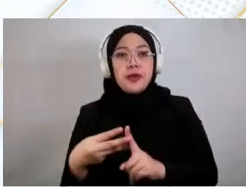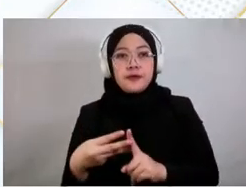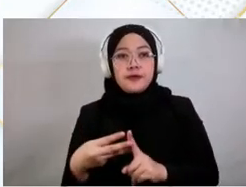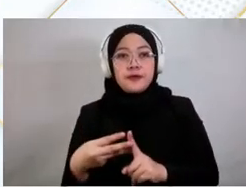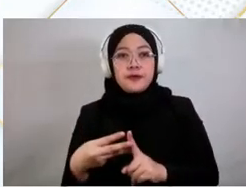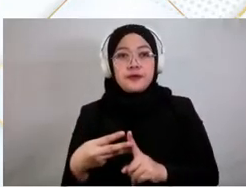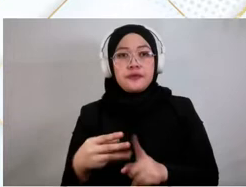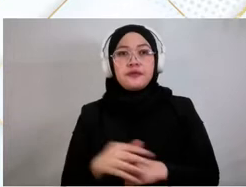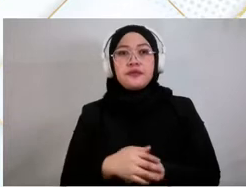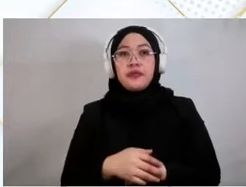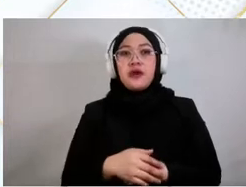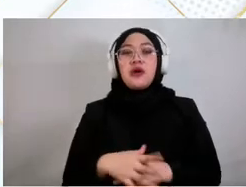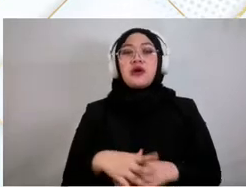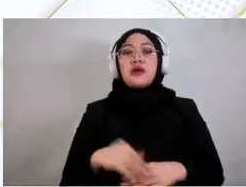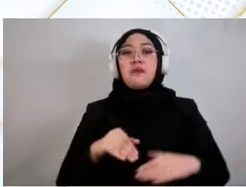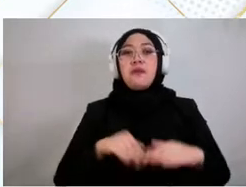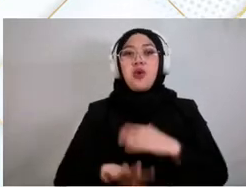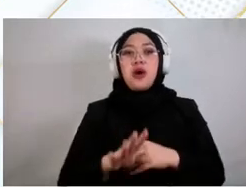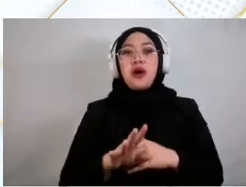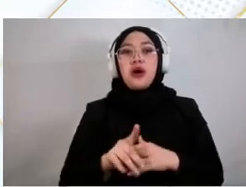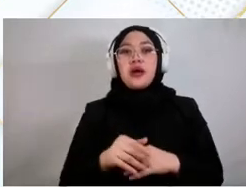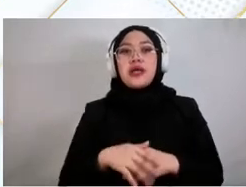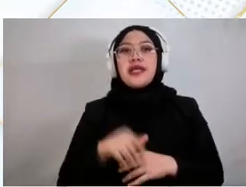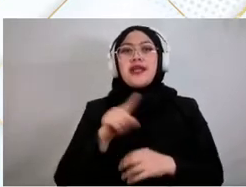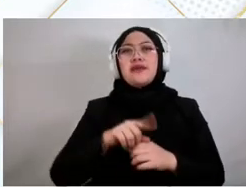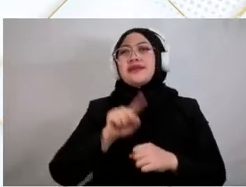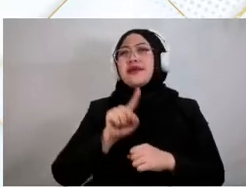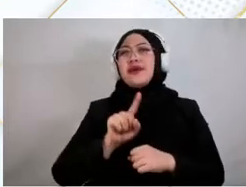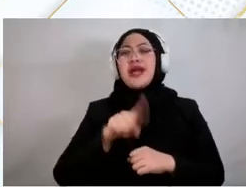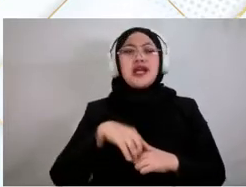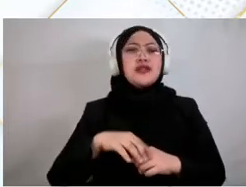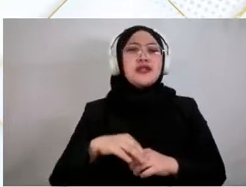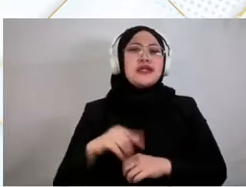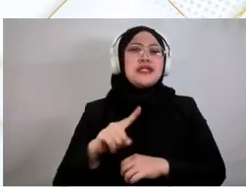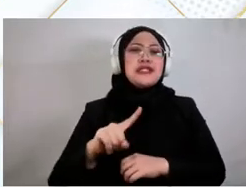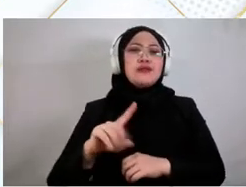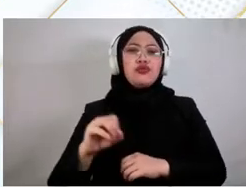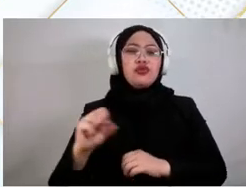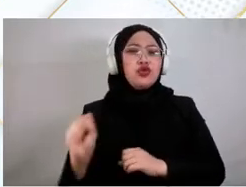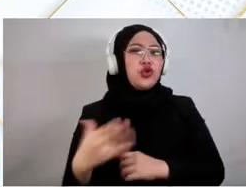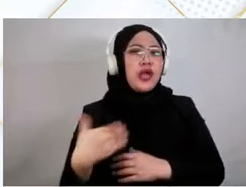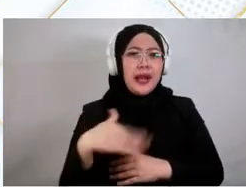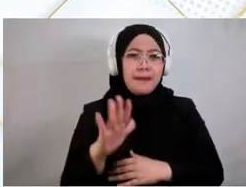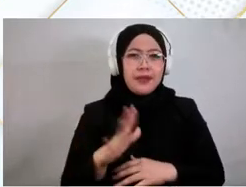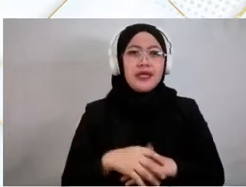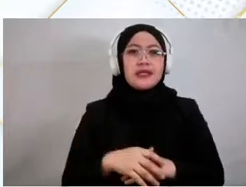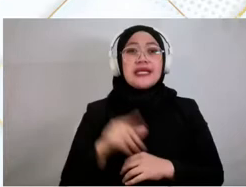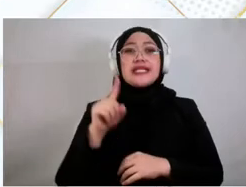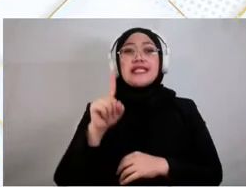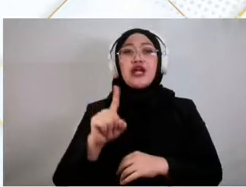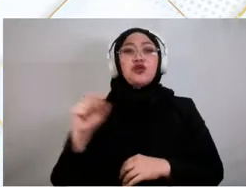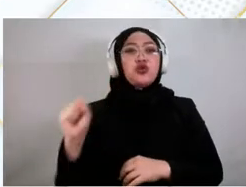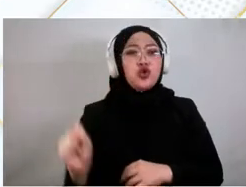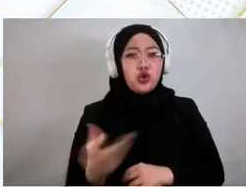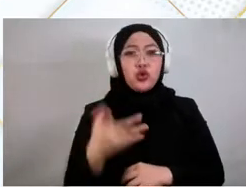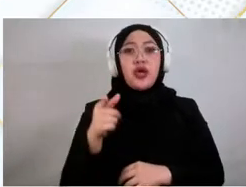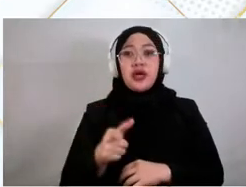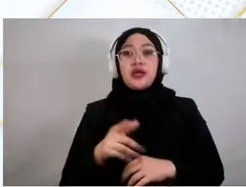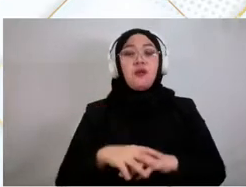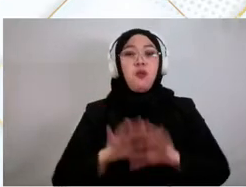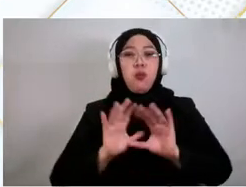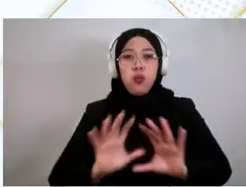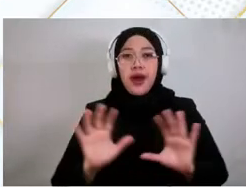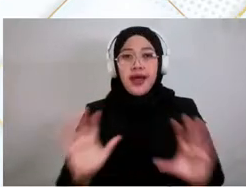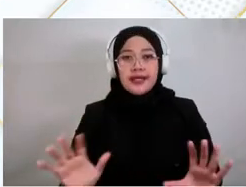still under 1 million people. We have 275 million people here. So 1 million is just a housing complex for